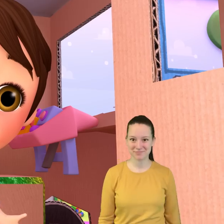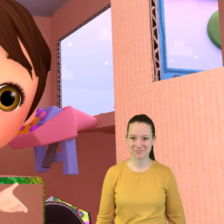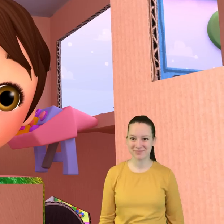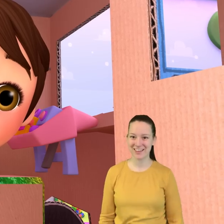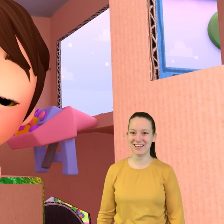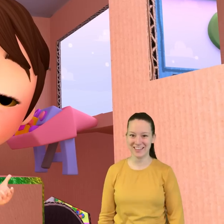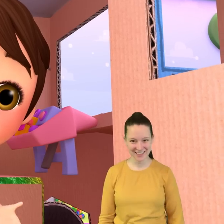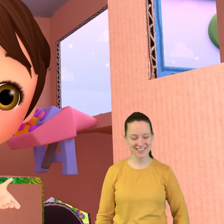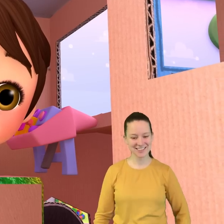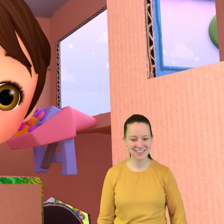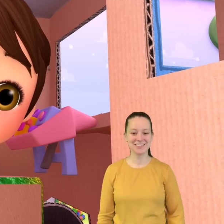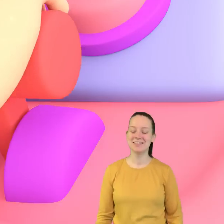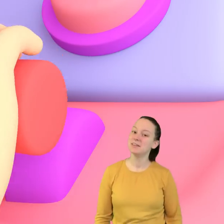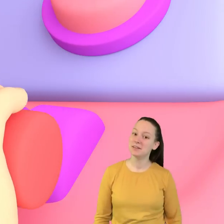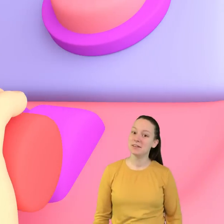foreign